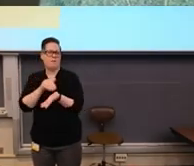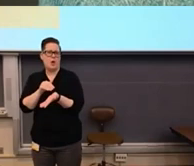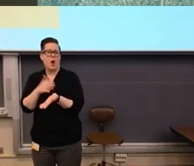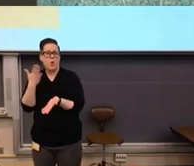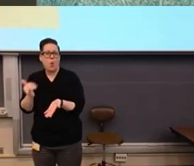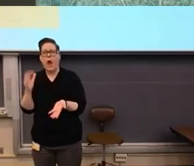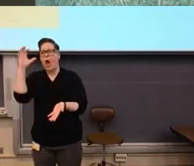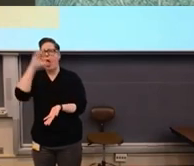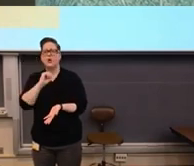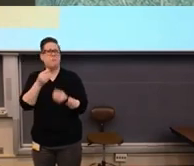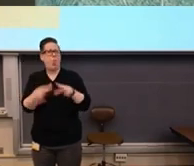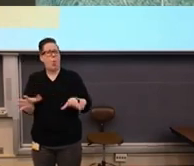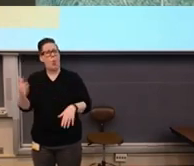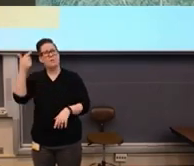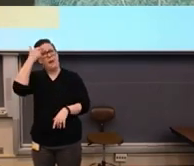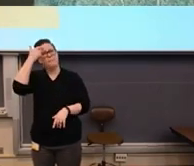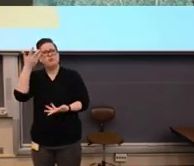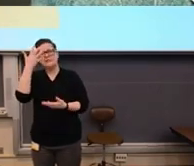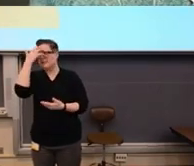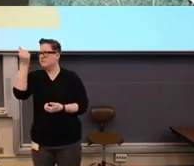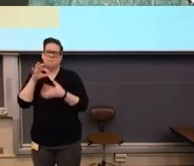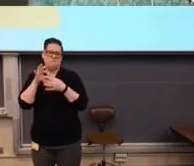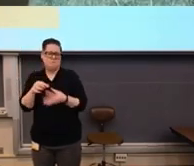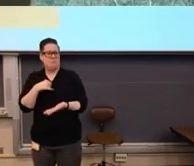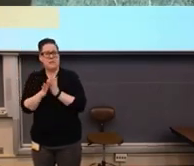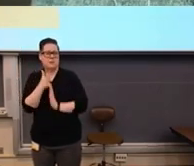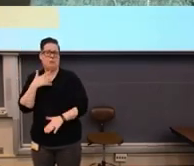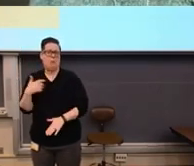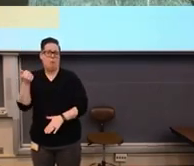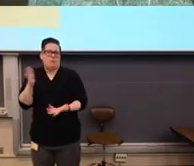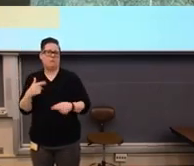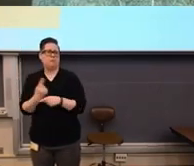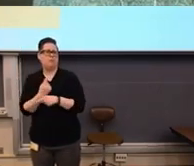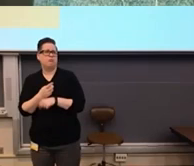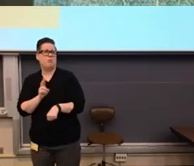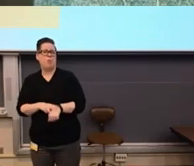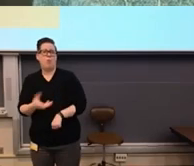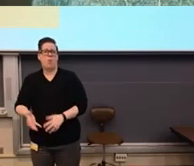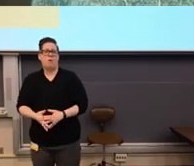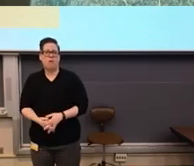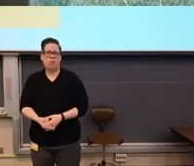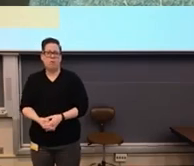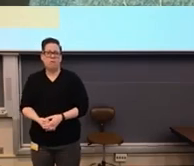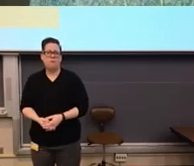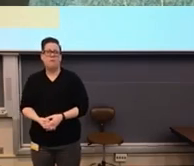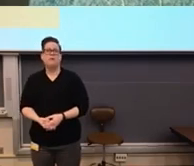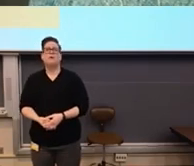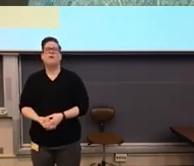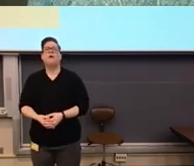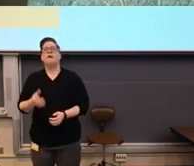that memory loss is just a part of what happens when you get older. And they